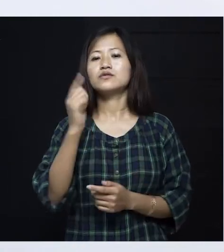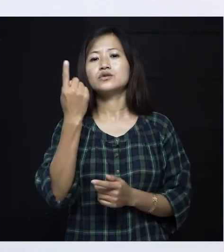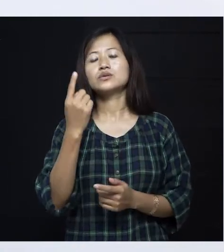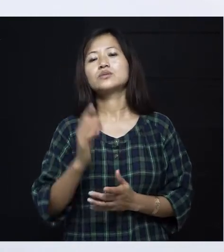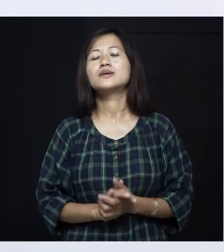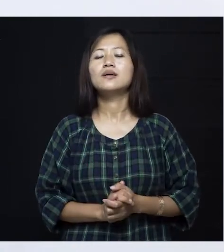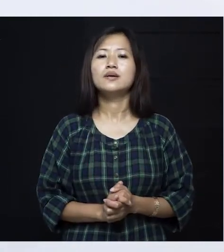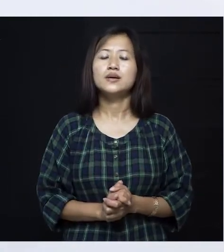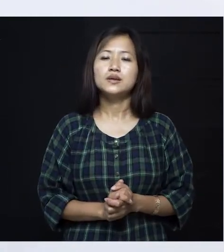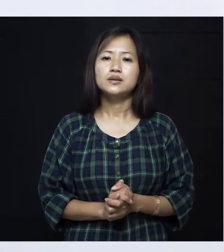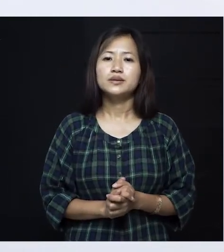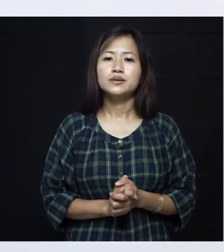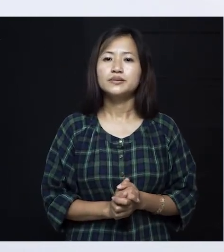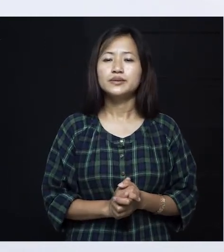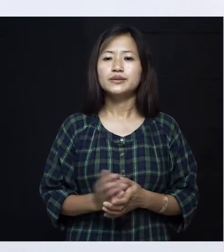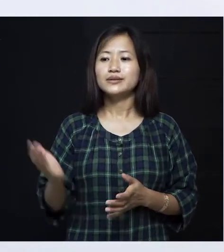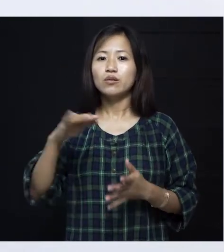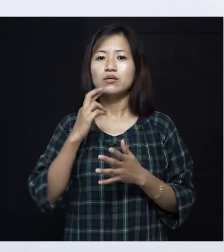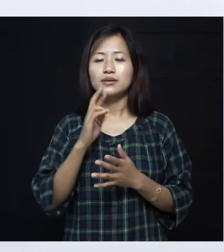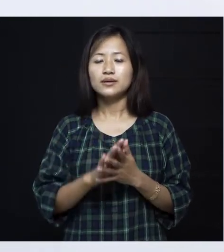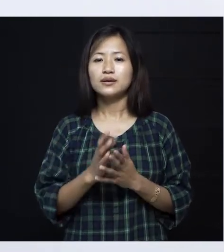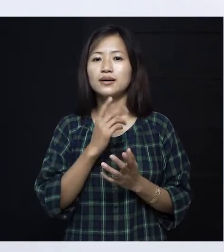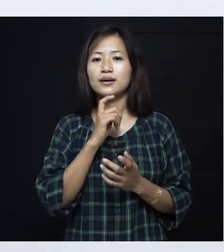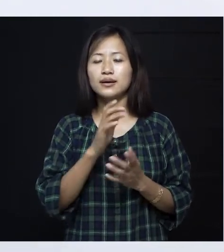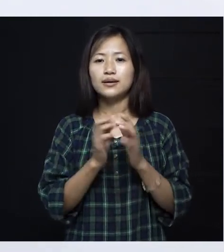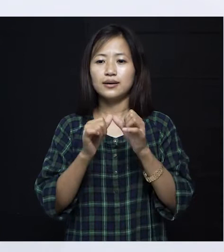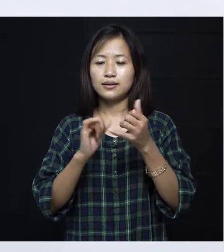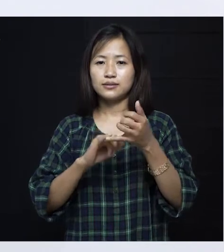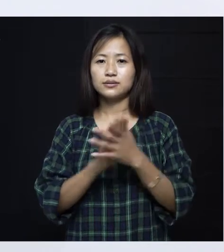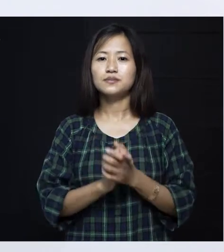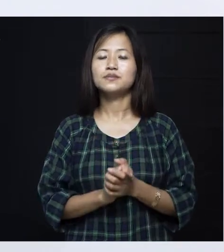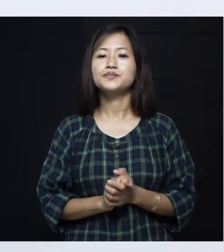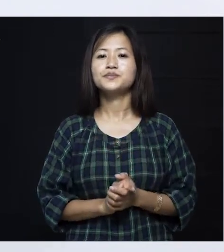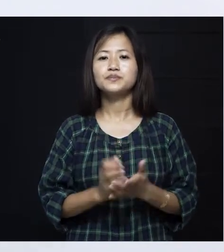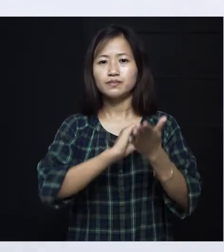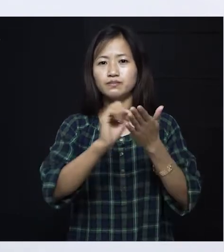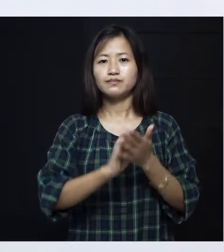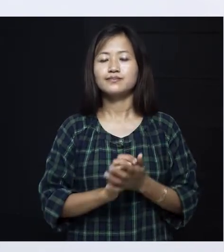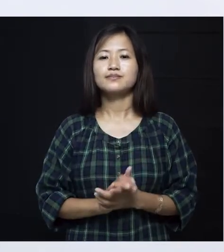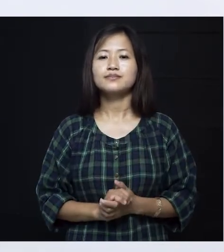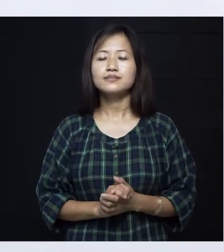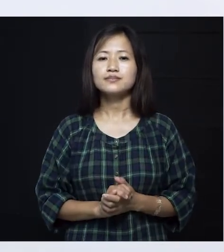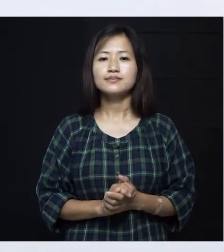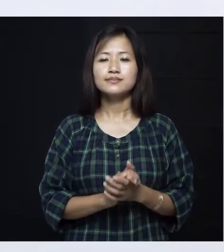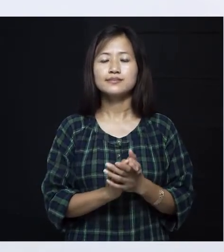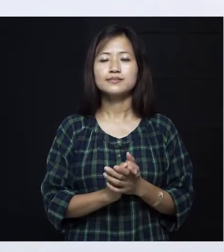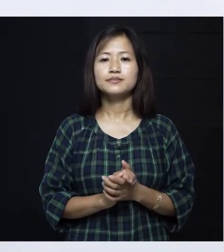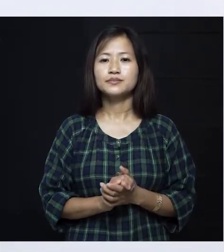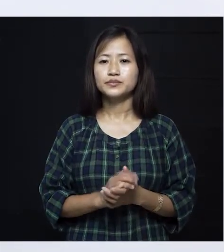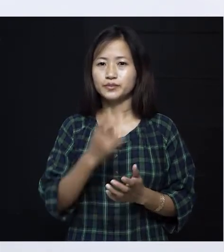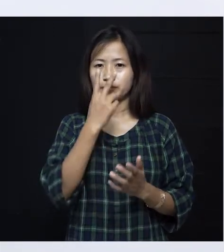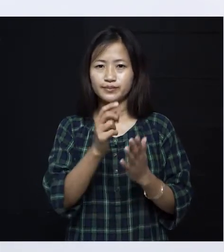okay, the first one is called as the, I won't write it in the on the board because everything is there in detail, okay? So